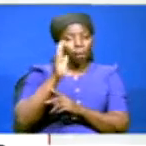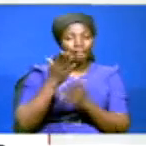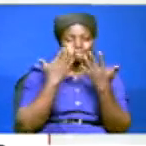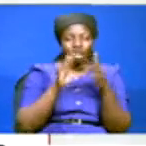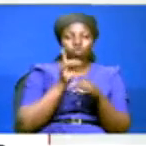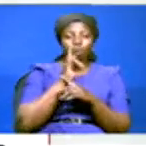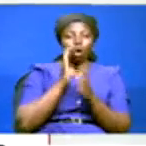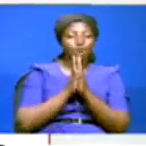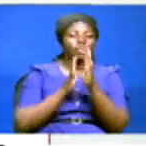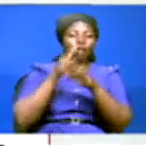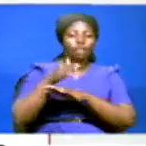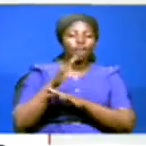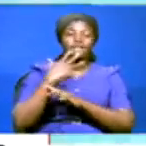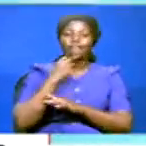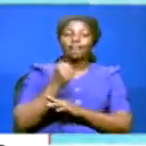500 swimmers taking part.